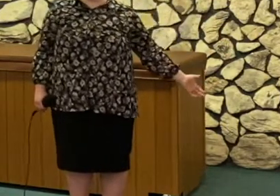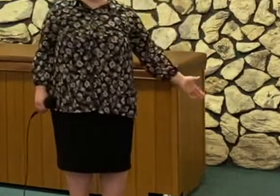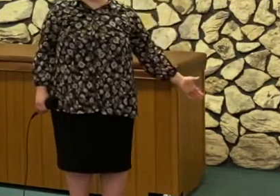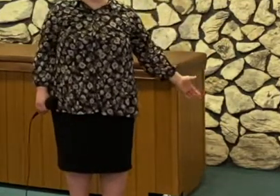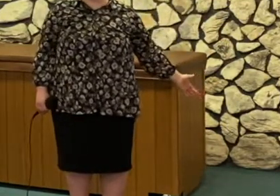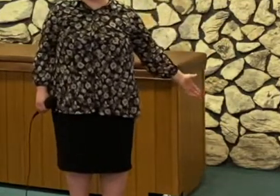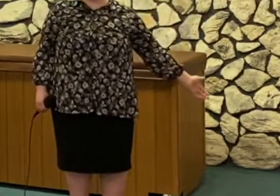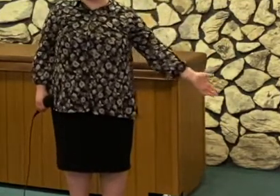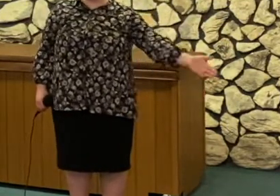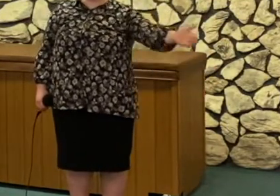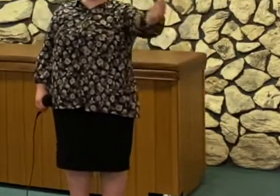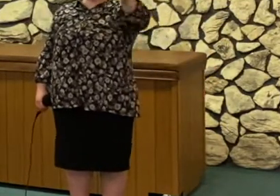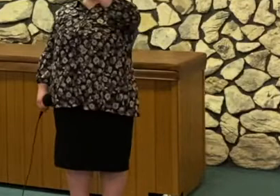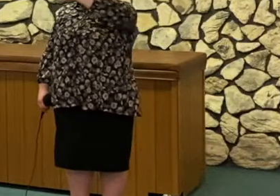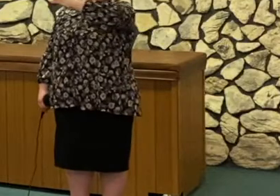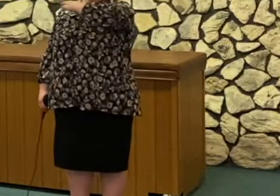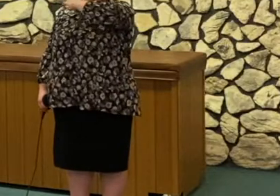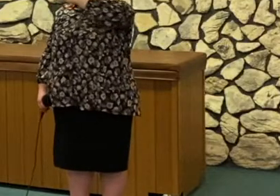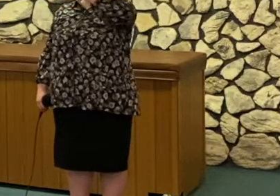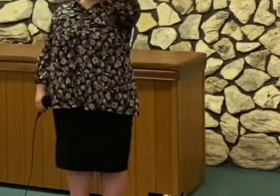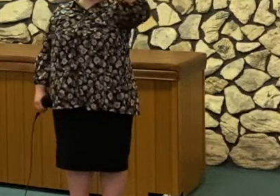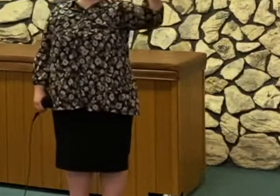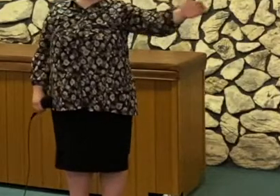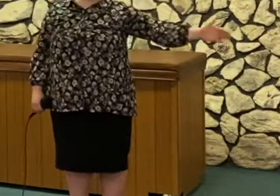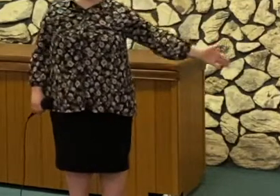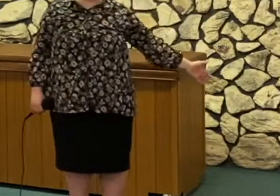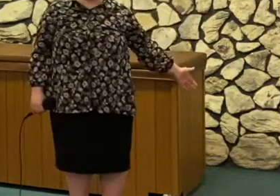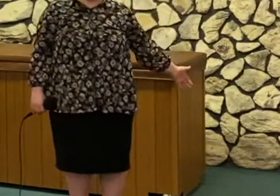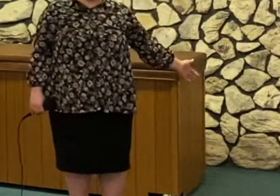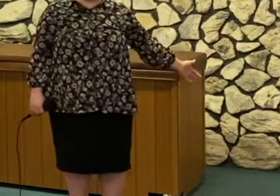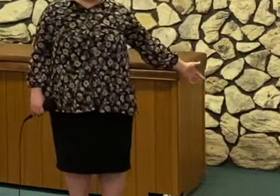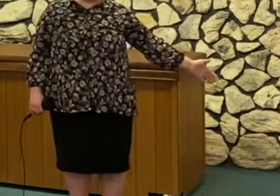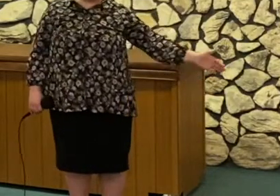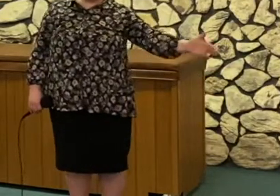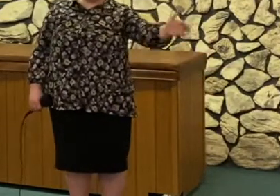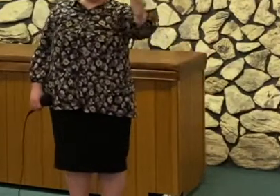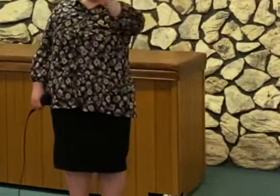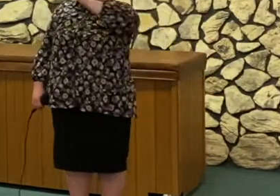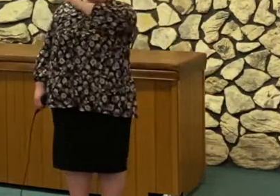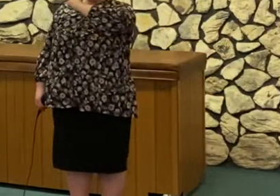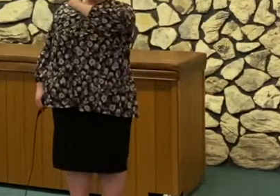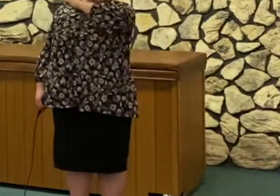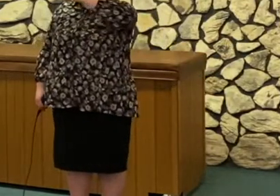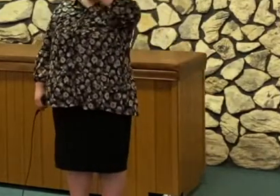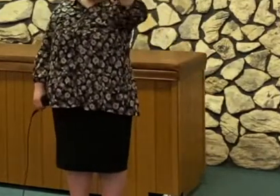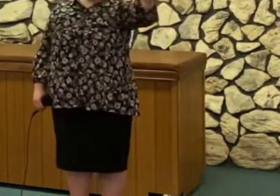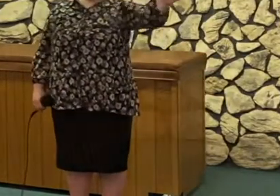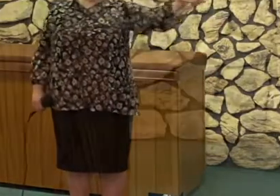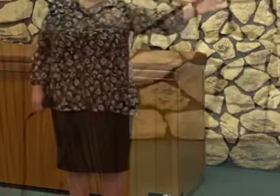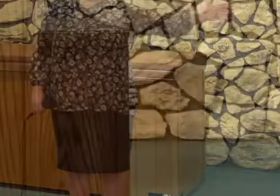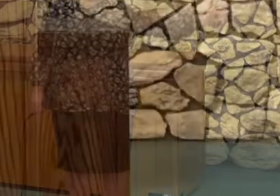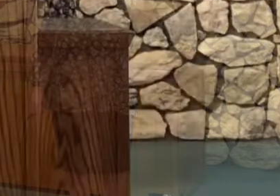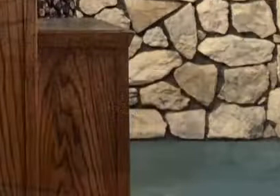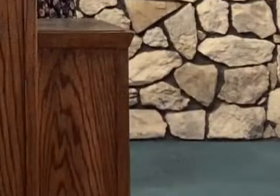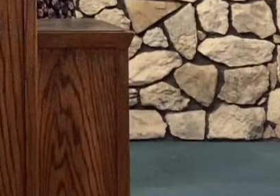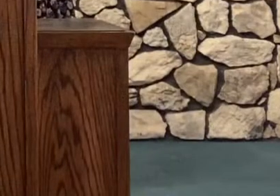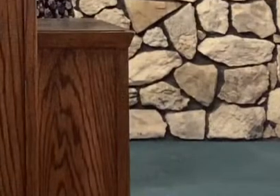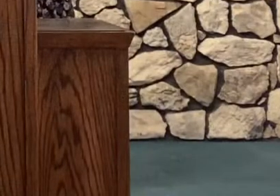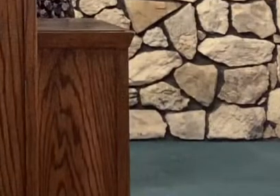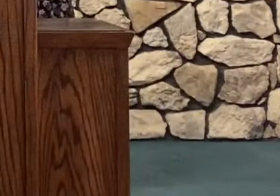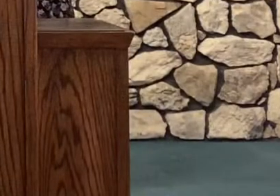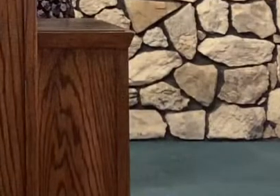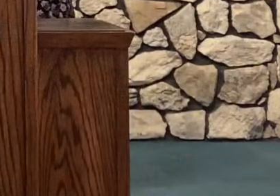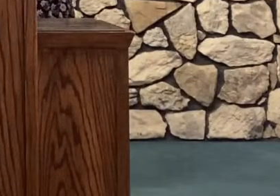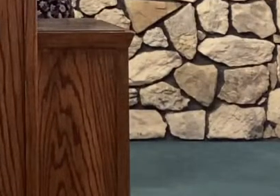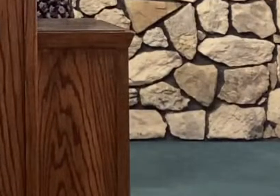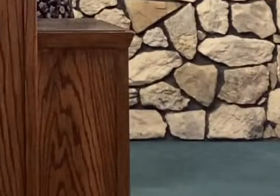every individual, of each and every person, Father, that is here, that is feeling, that is a part of this right now. And Lord, we